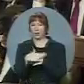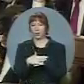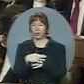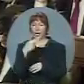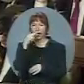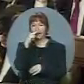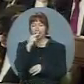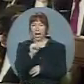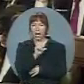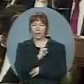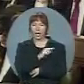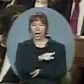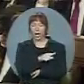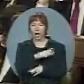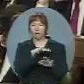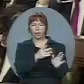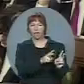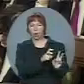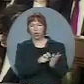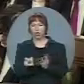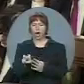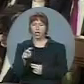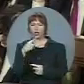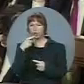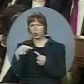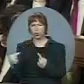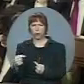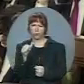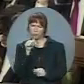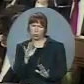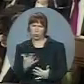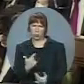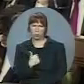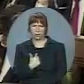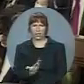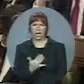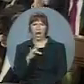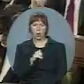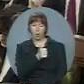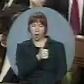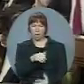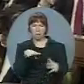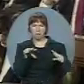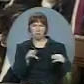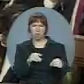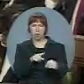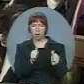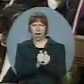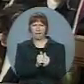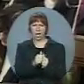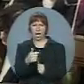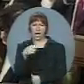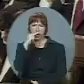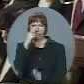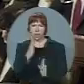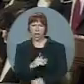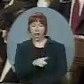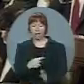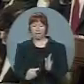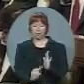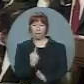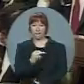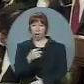change the subject, Mr. Speaker, because he isn't just soft on crime. For the first time in history, we have a leader of the opposition who's soft